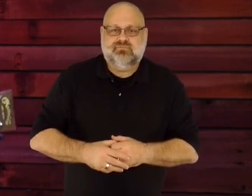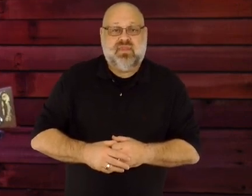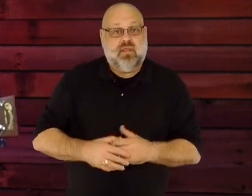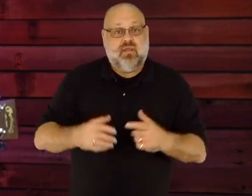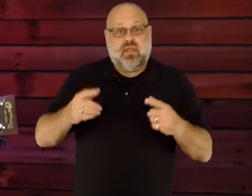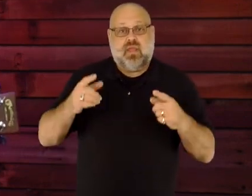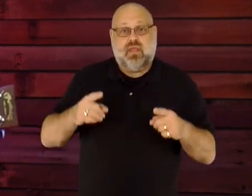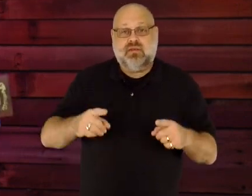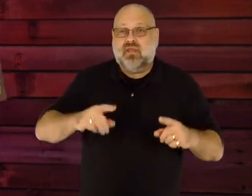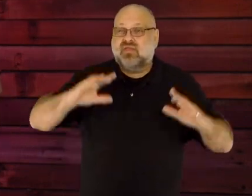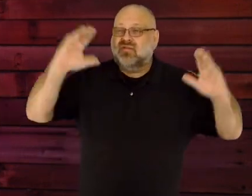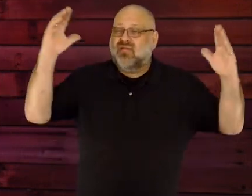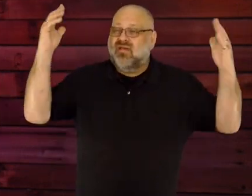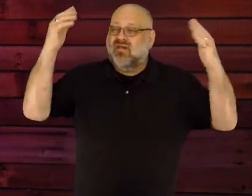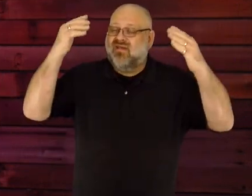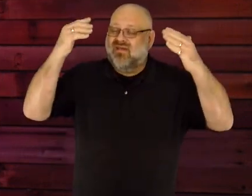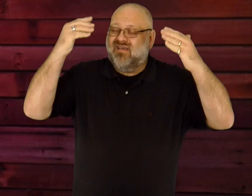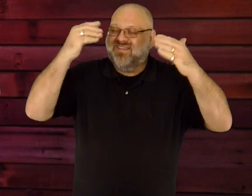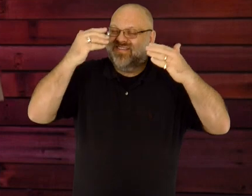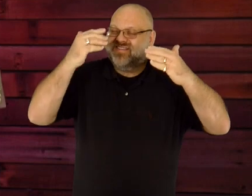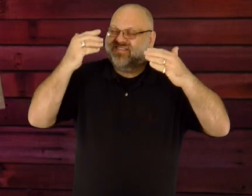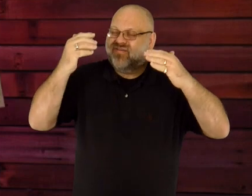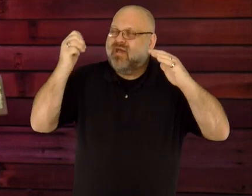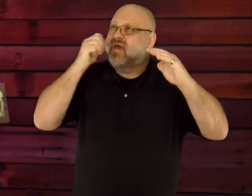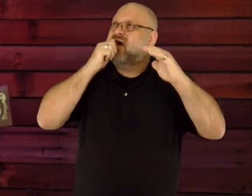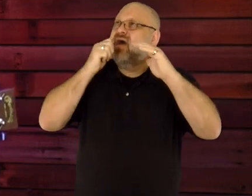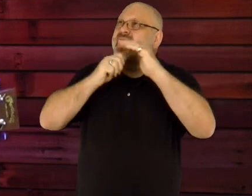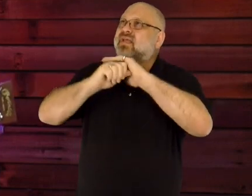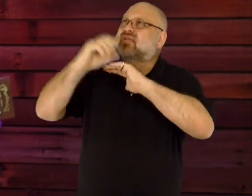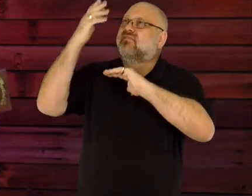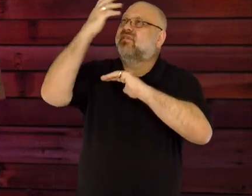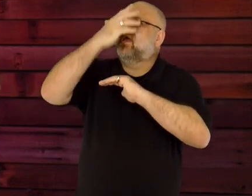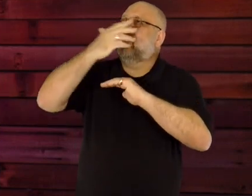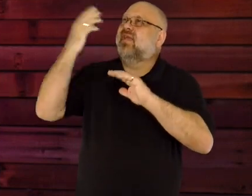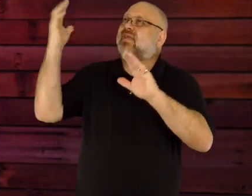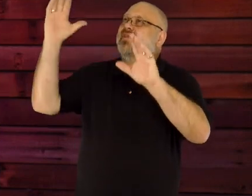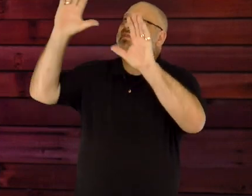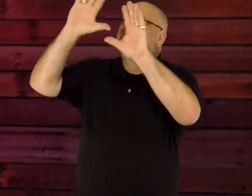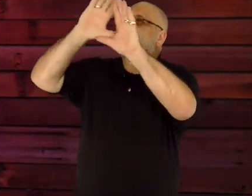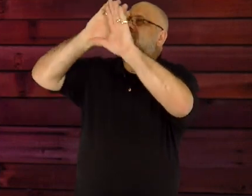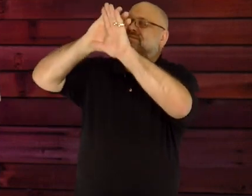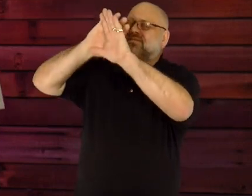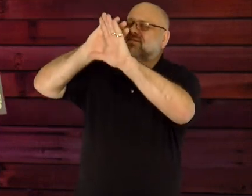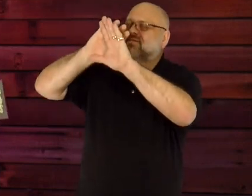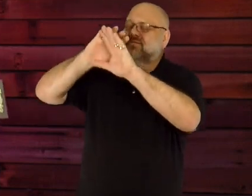When darkness seems to hide his face,